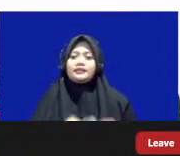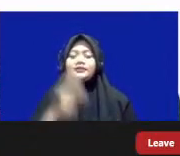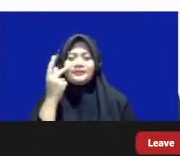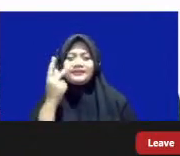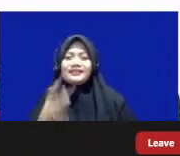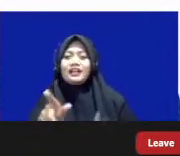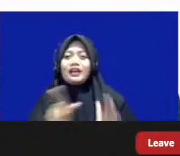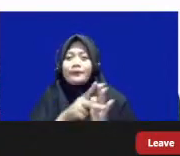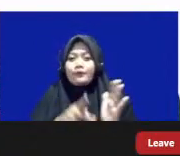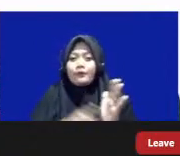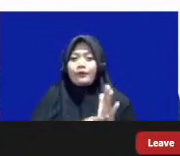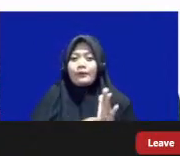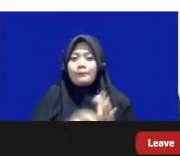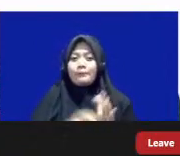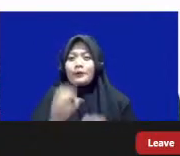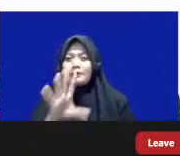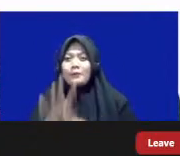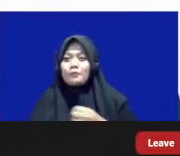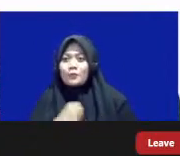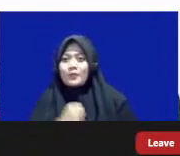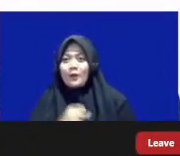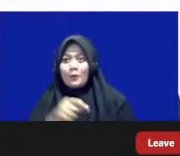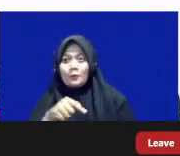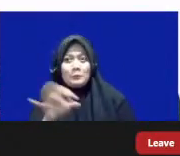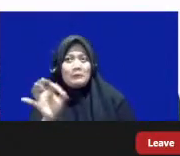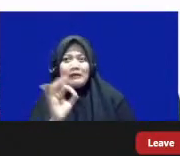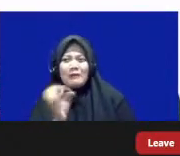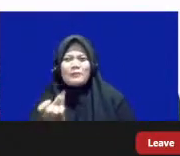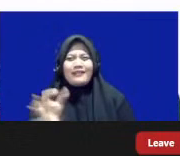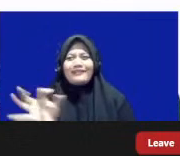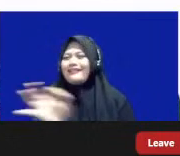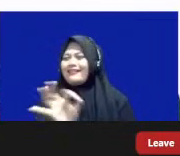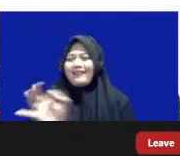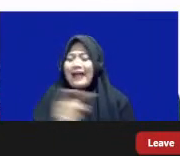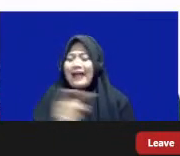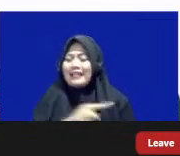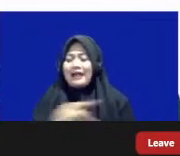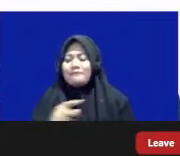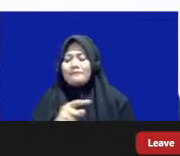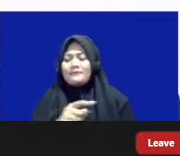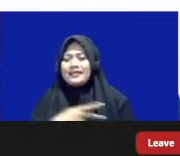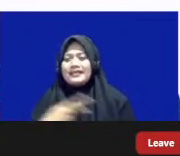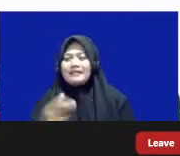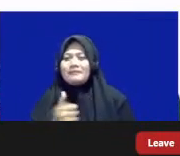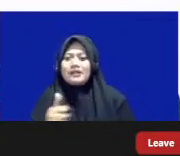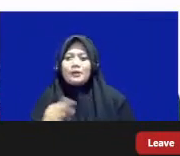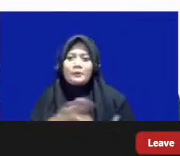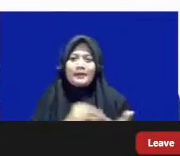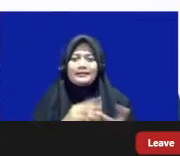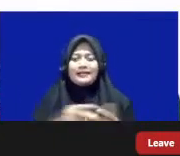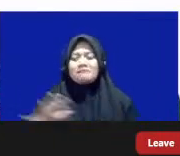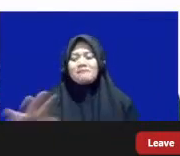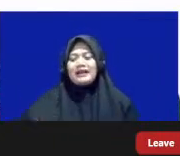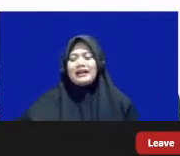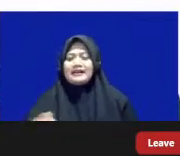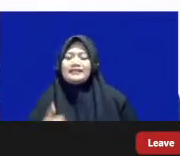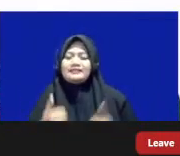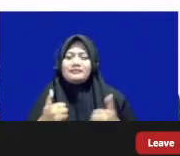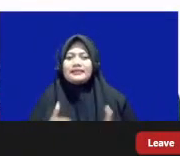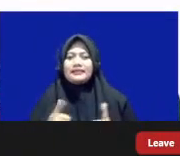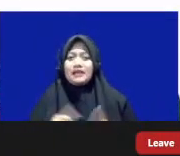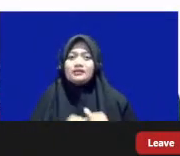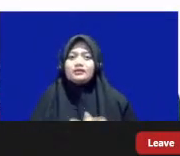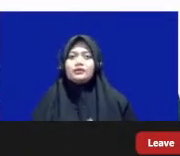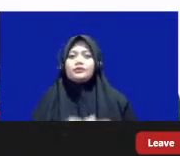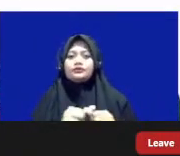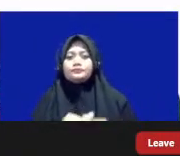Bangladesh experience in maintaining that consistency or sustainability aspects in making sure that the program